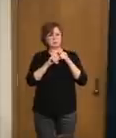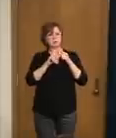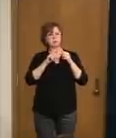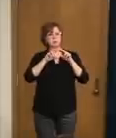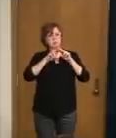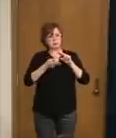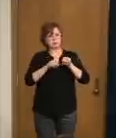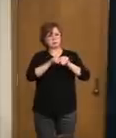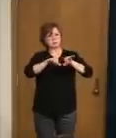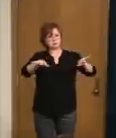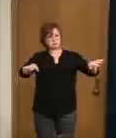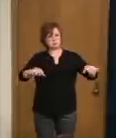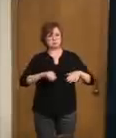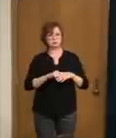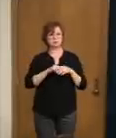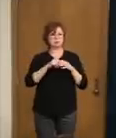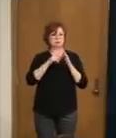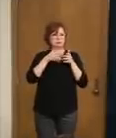And